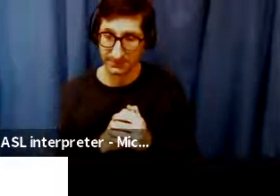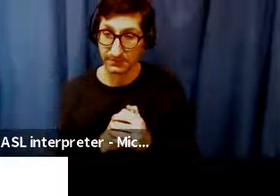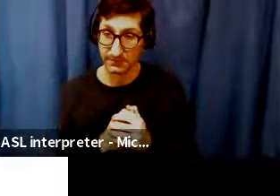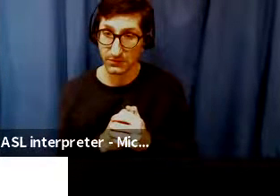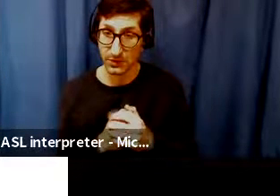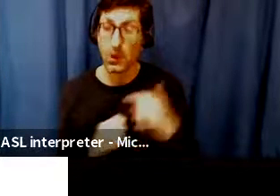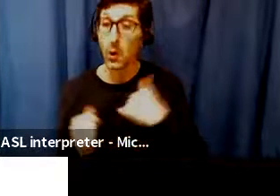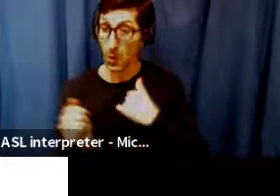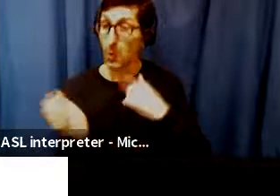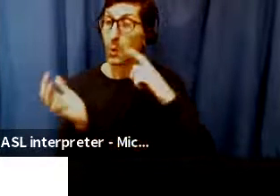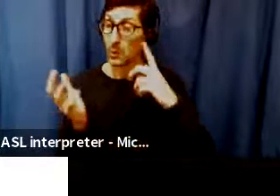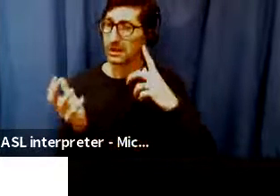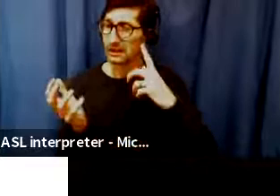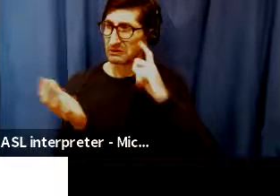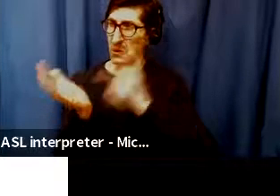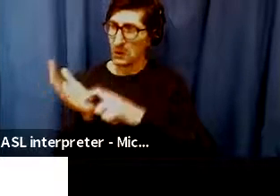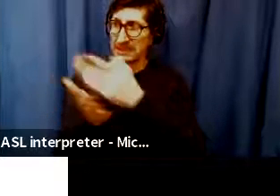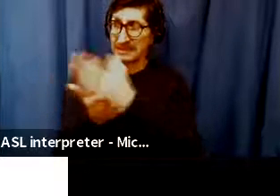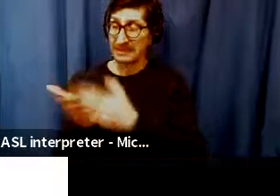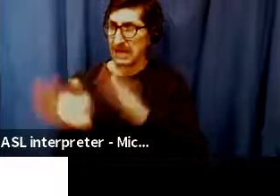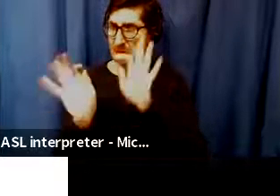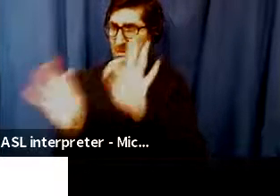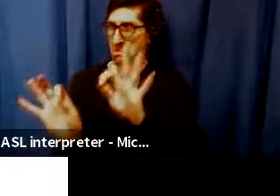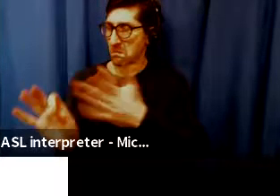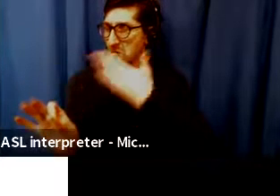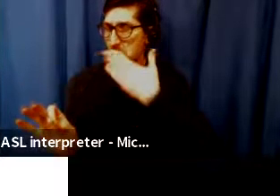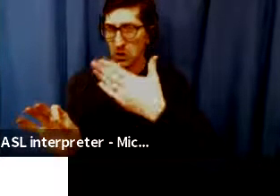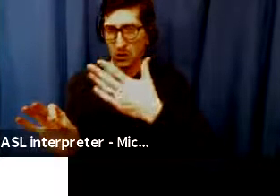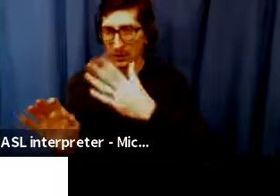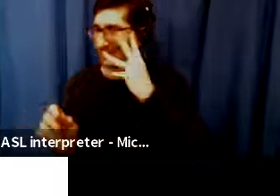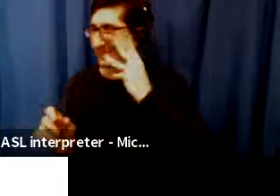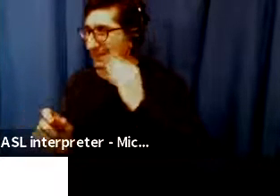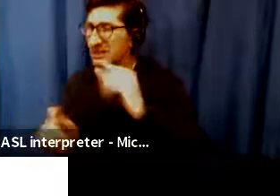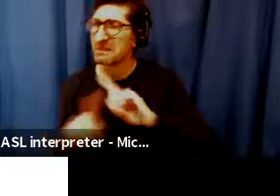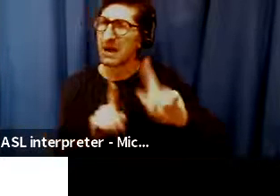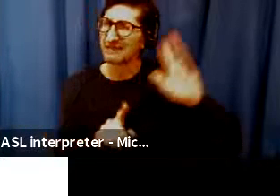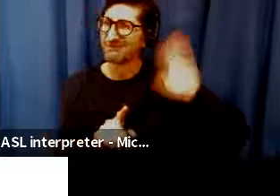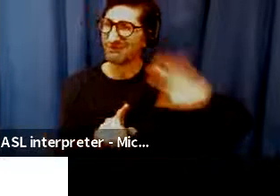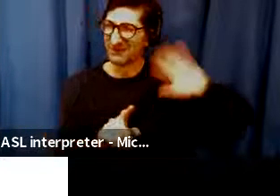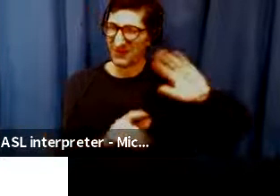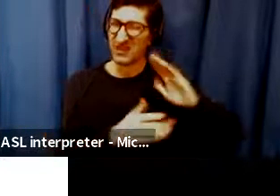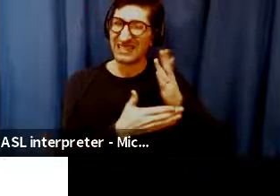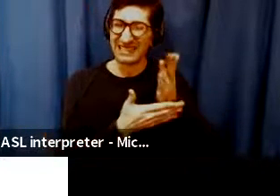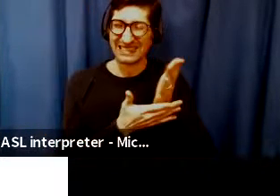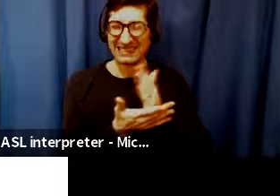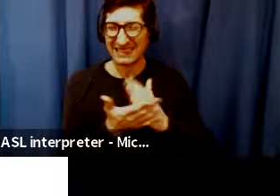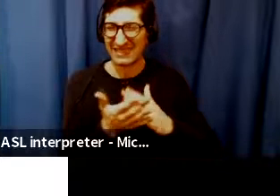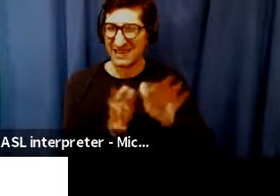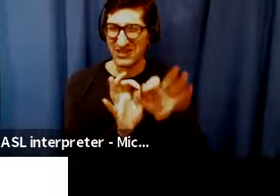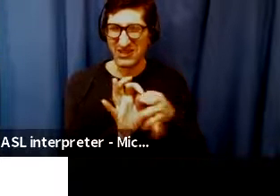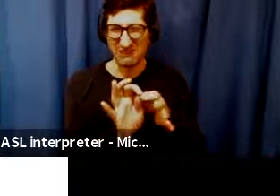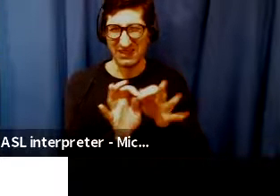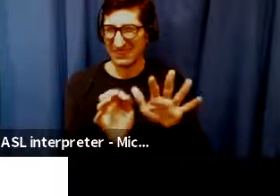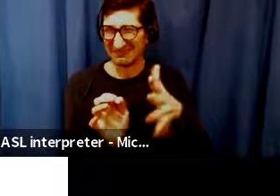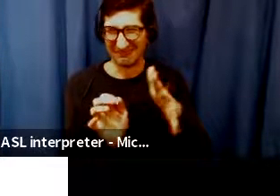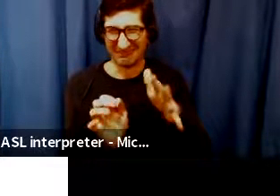good experiences, but then early on, um, some interpreting that wasn't very